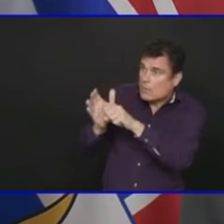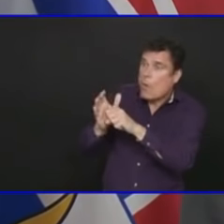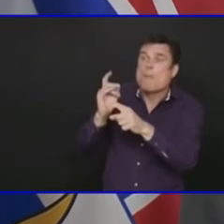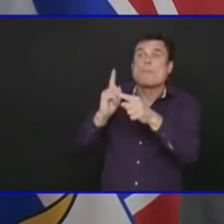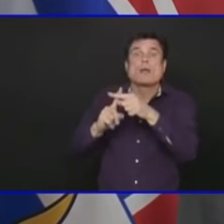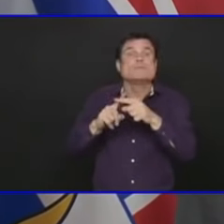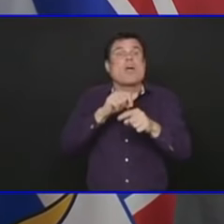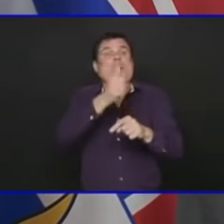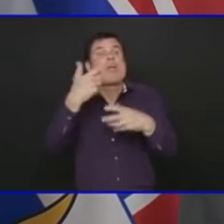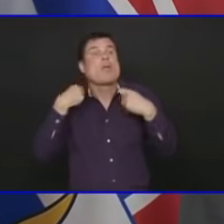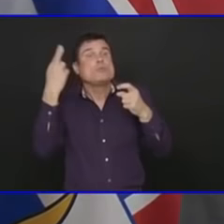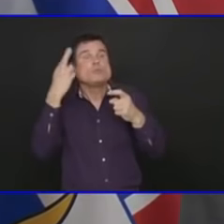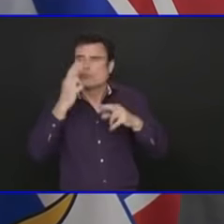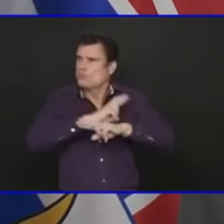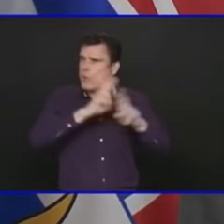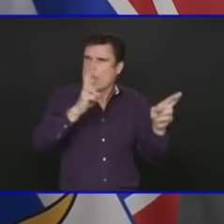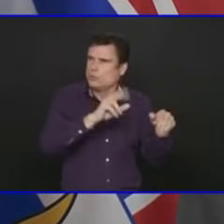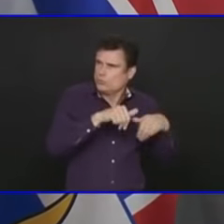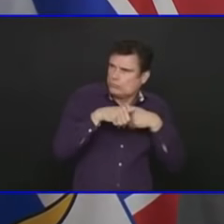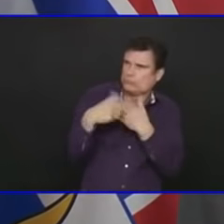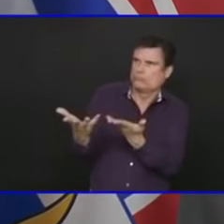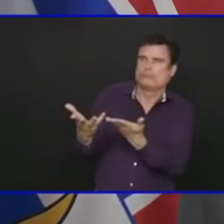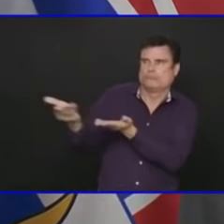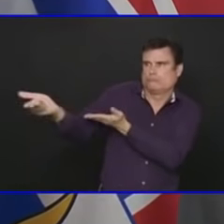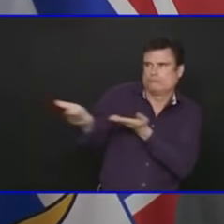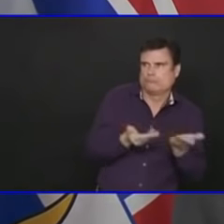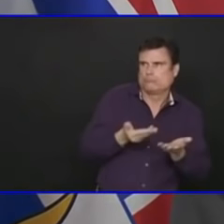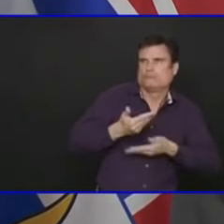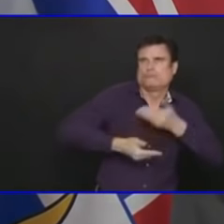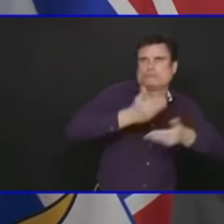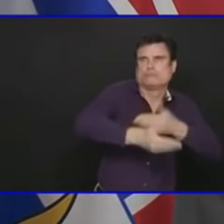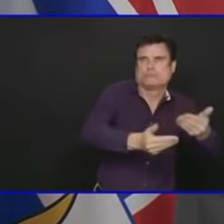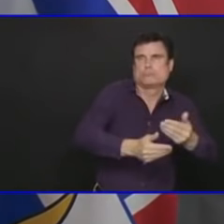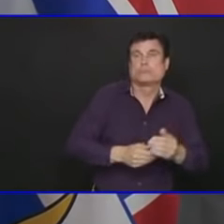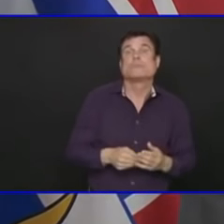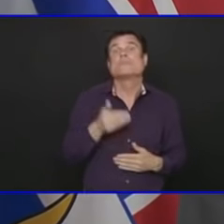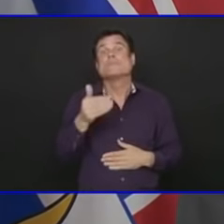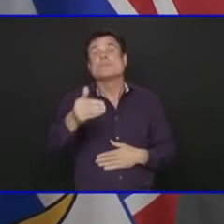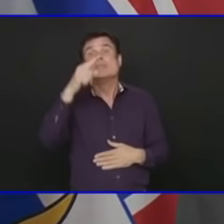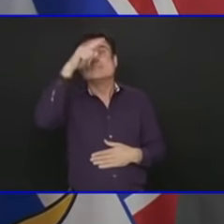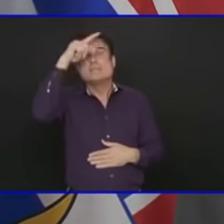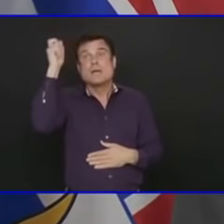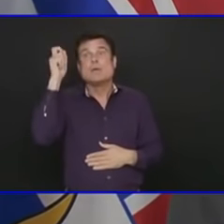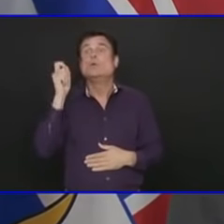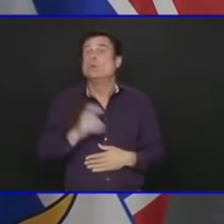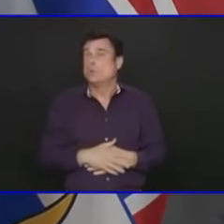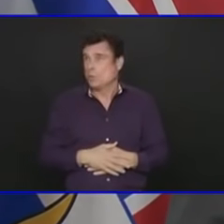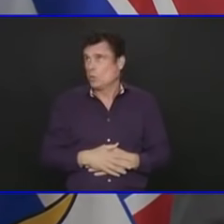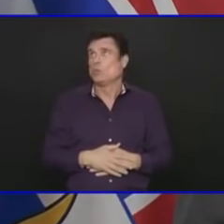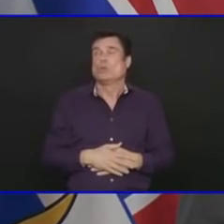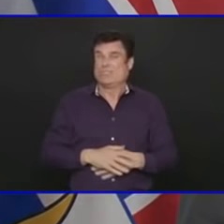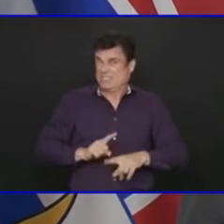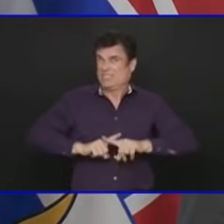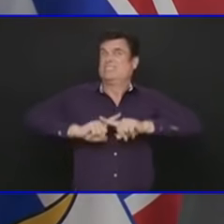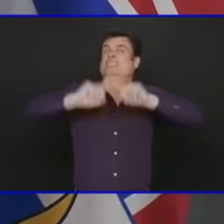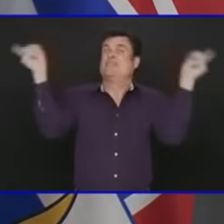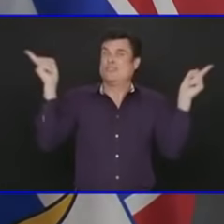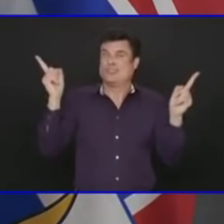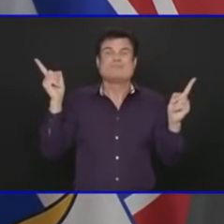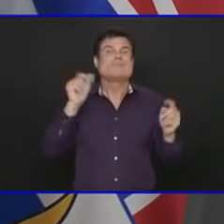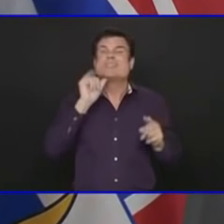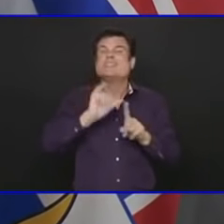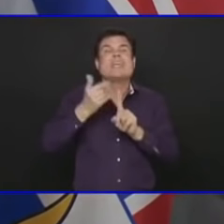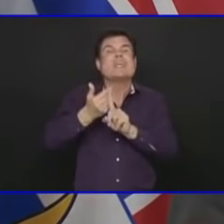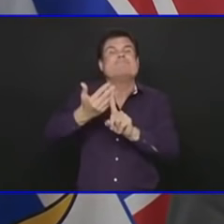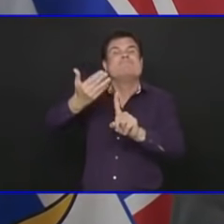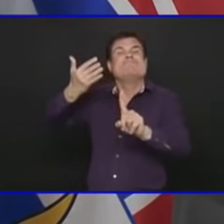hold fast to the rules and guidelines Dr. Henry sets for us to reduce transmission, whether talking about industry sectors or our